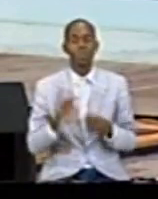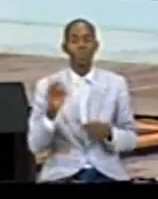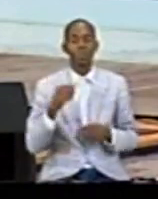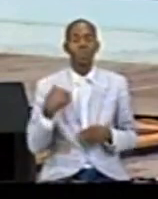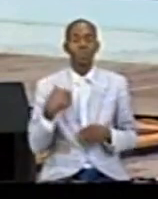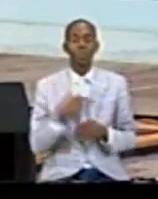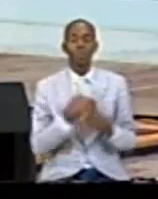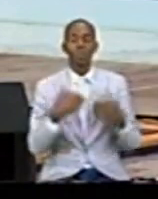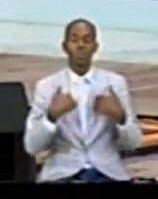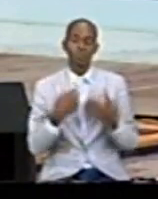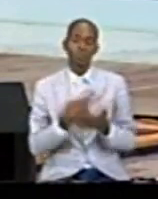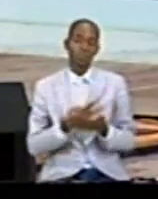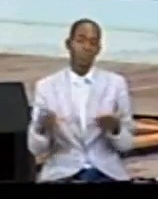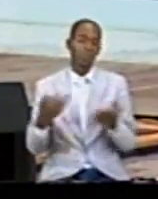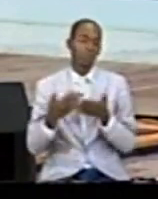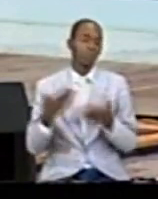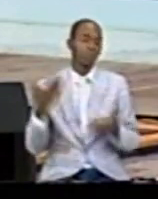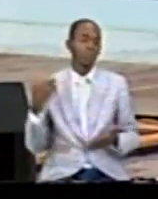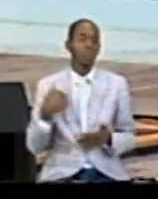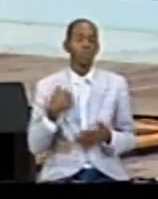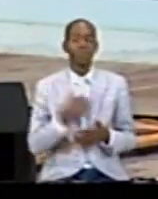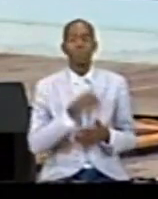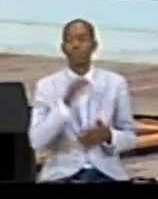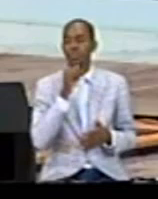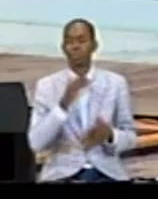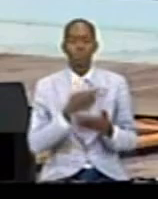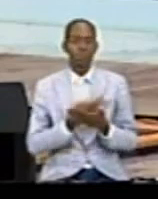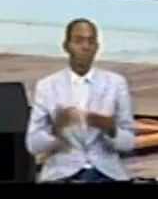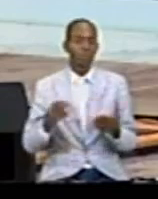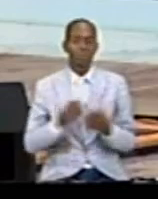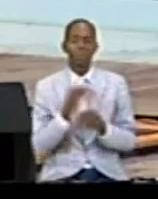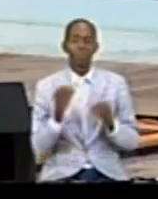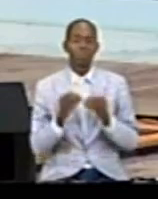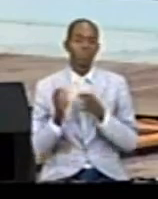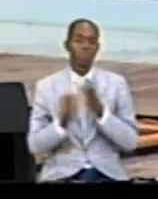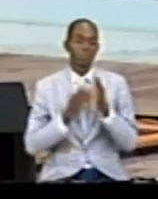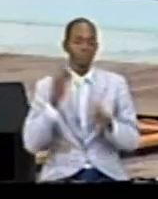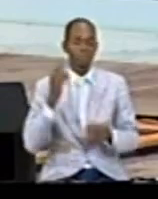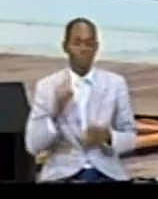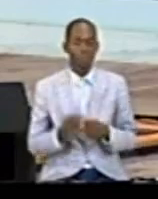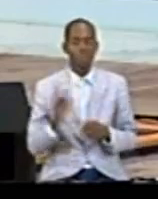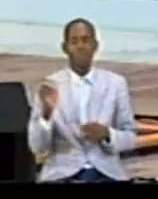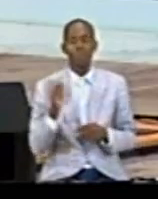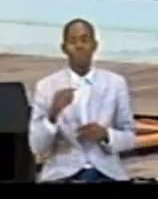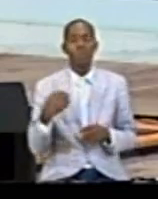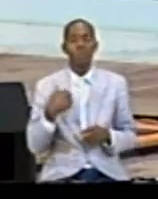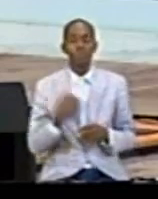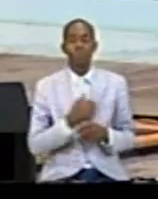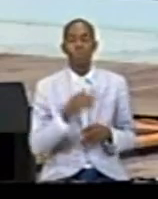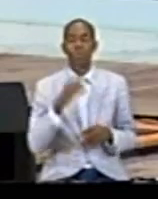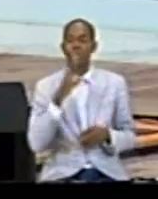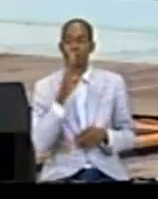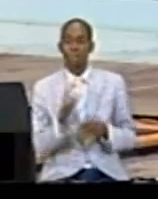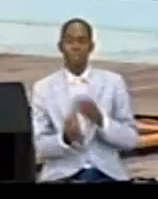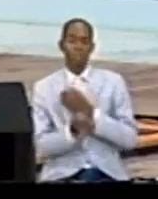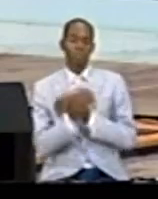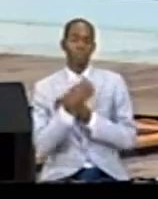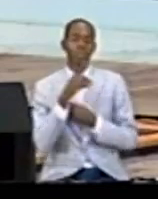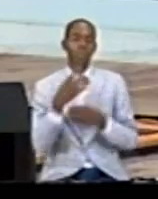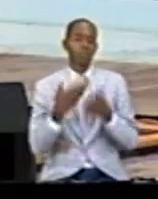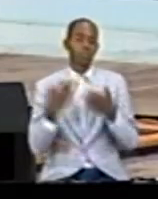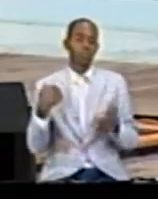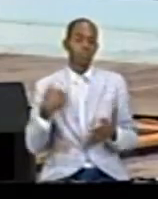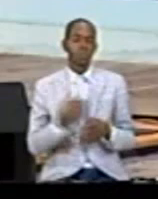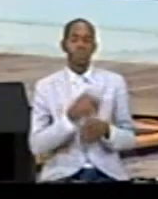failed before, we're not going to fail anymore. Where we're defeated before, we will not